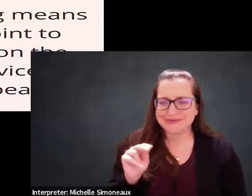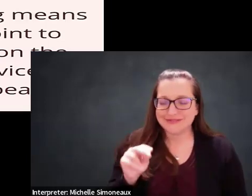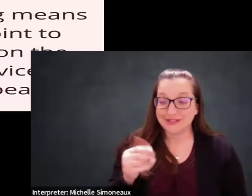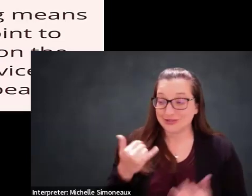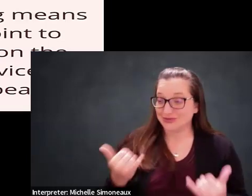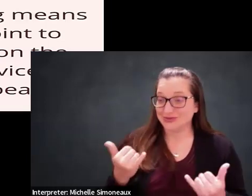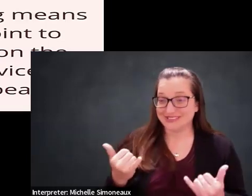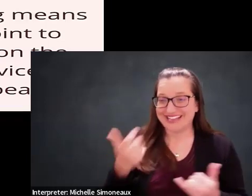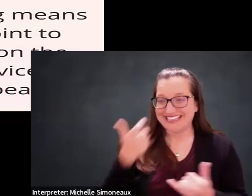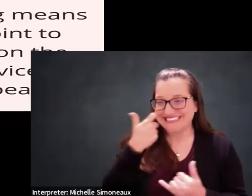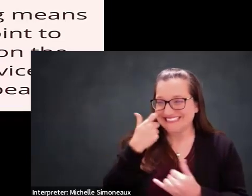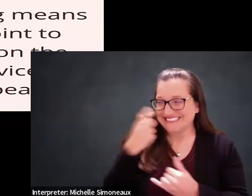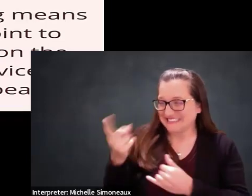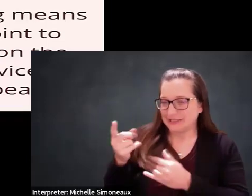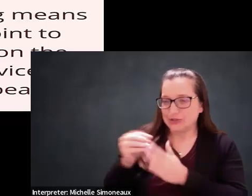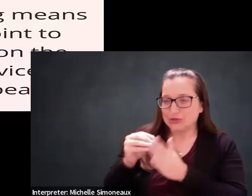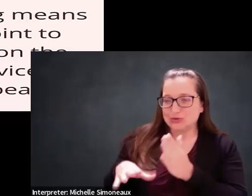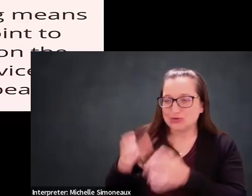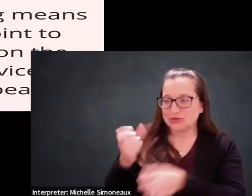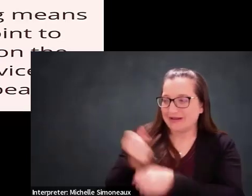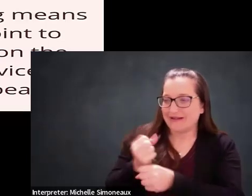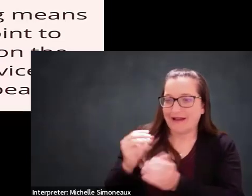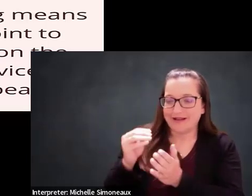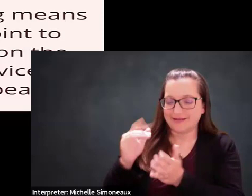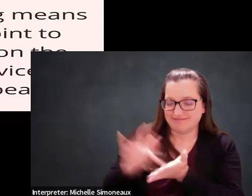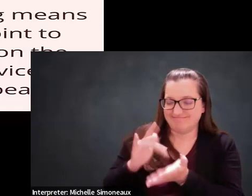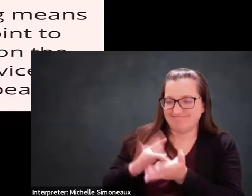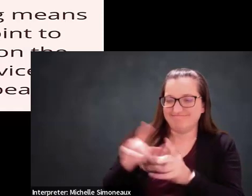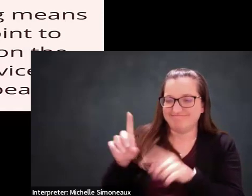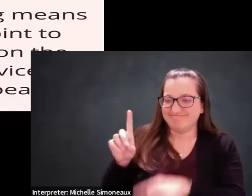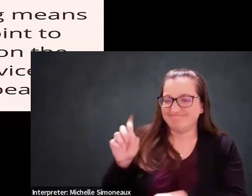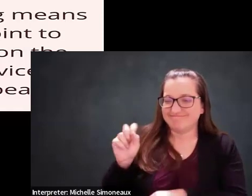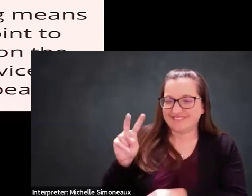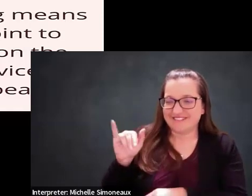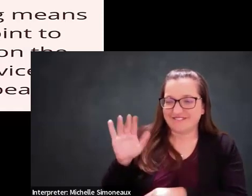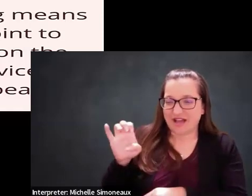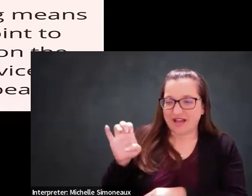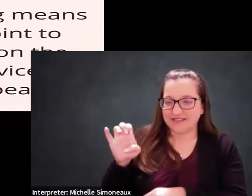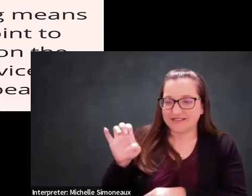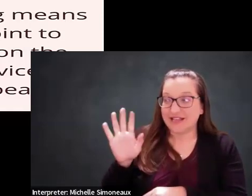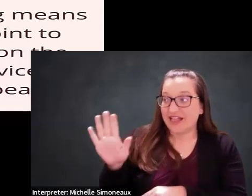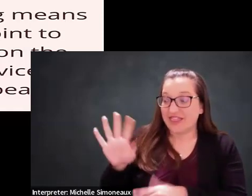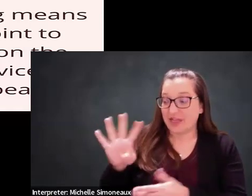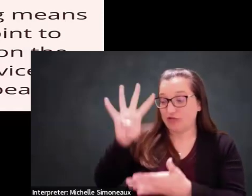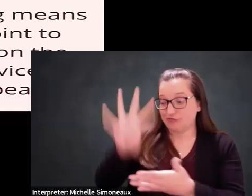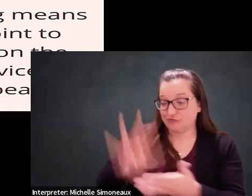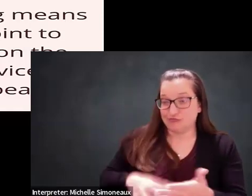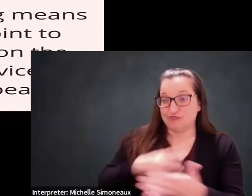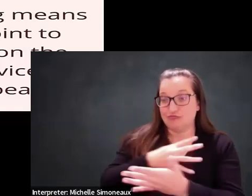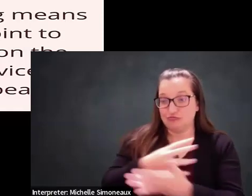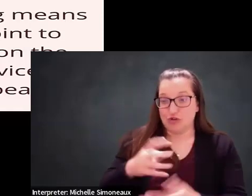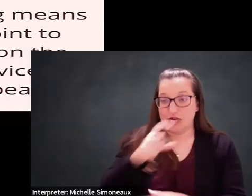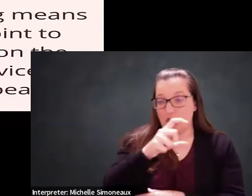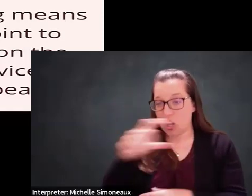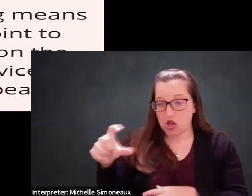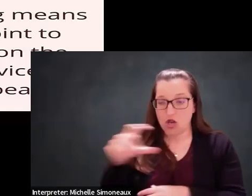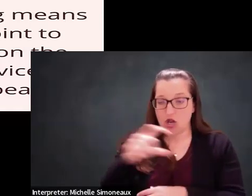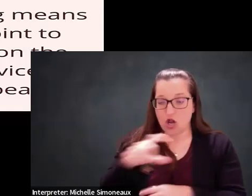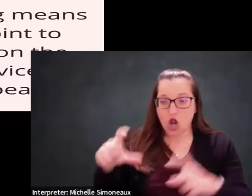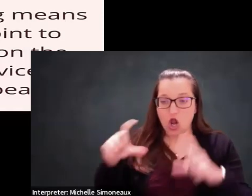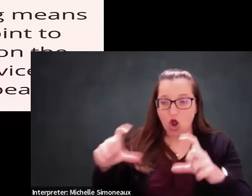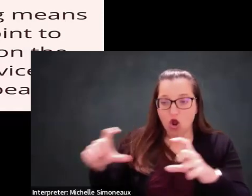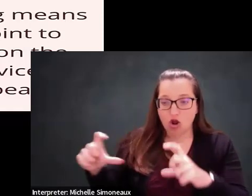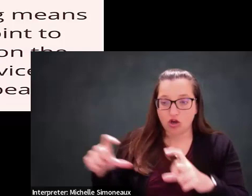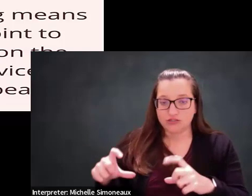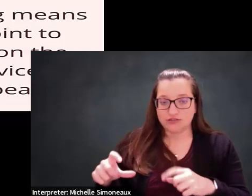who just recently got a device and they have a much bigger grid size. This is the largest grid size that I have worked with in a while. And for me, it